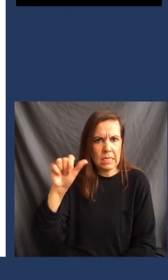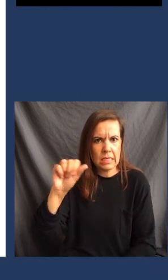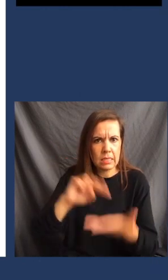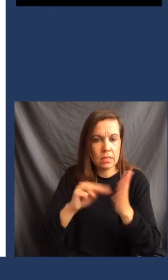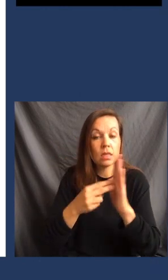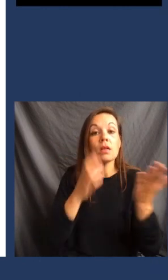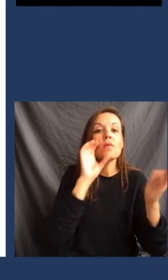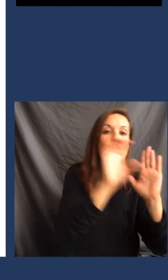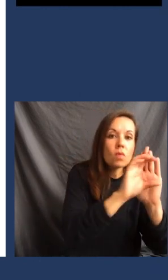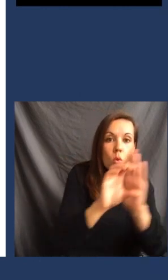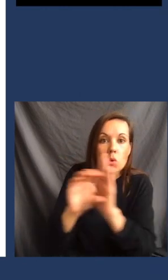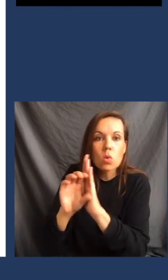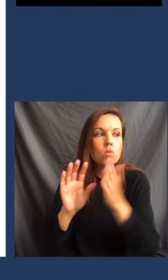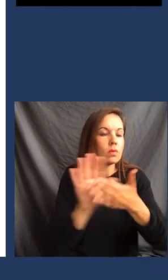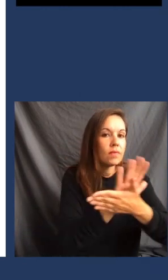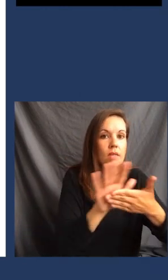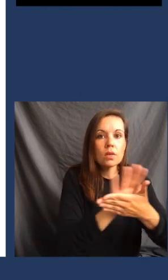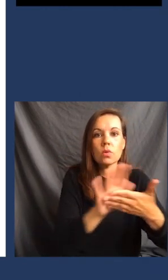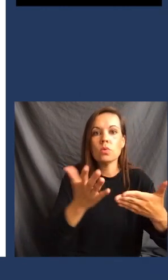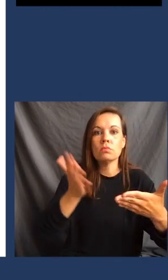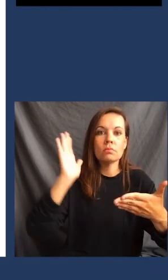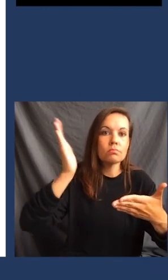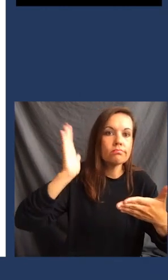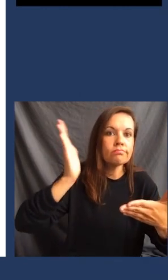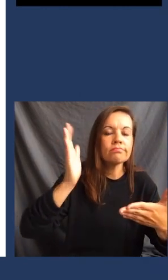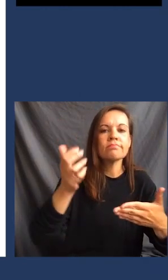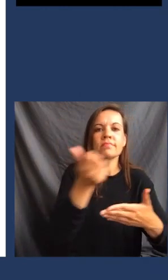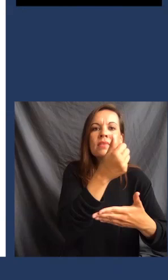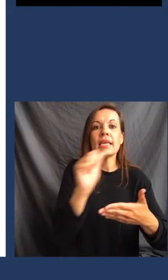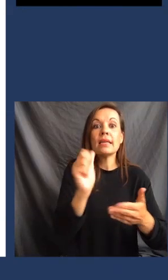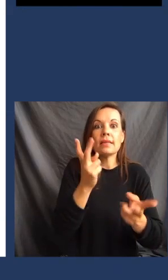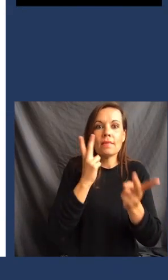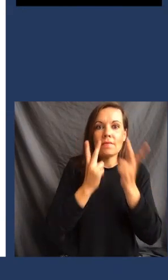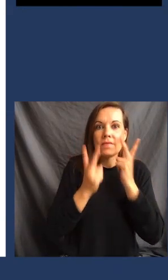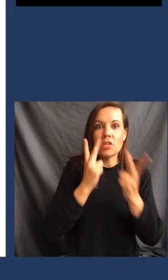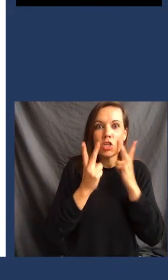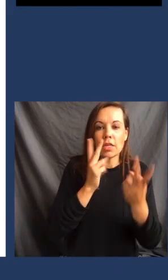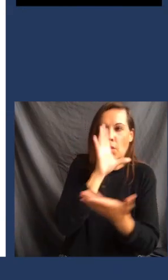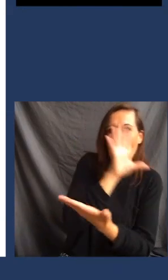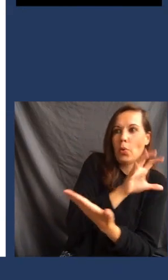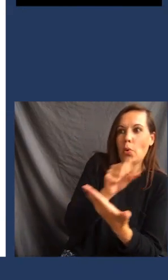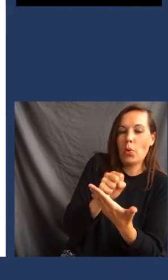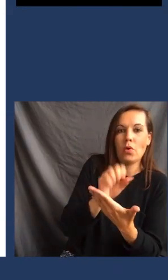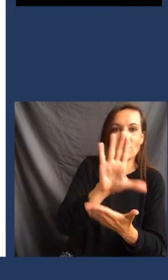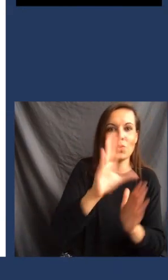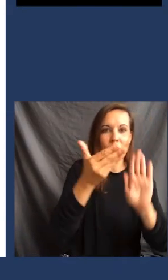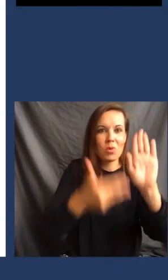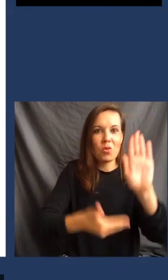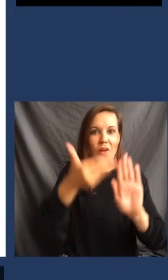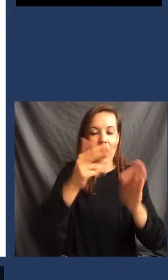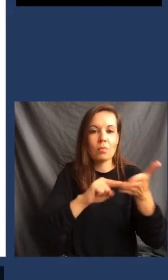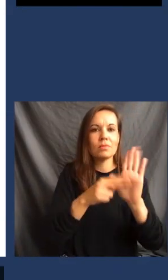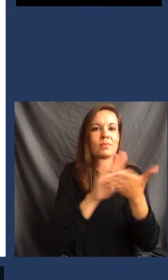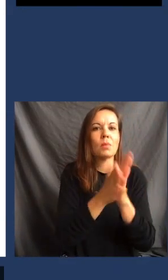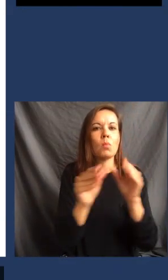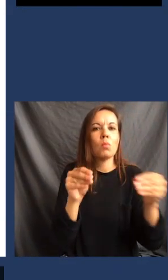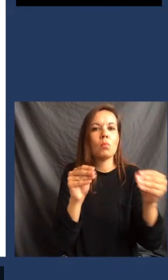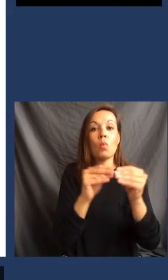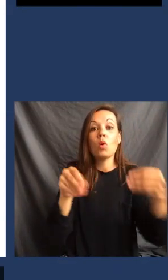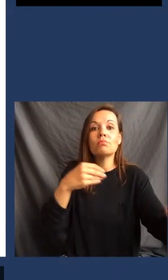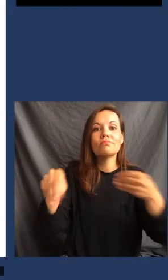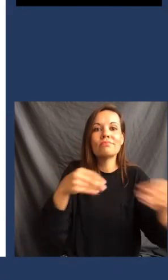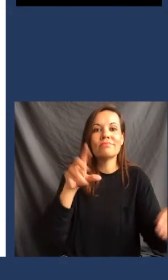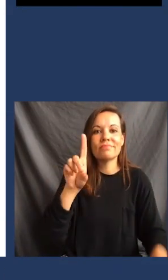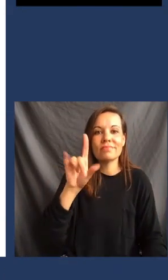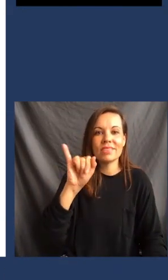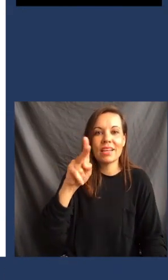includes photos, videos, presentations, or anything else that can visually enhance your profile and make it a little bit more dynamic.